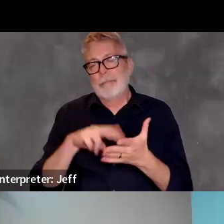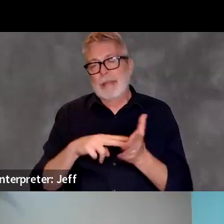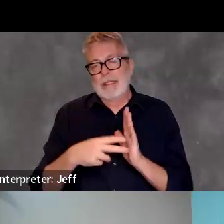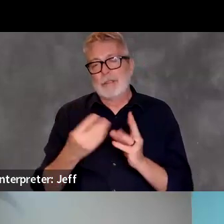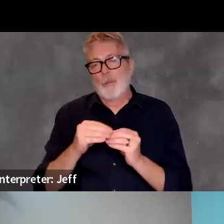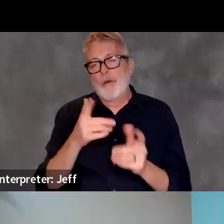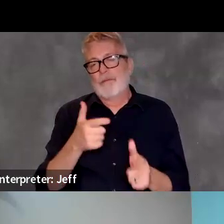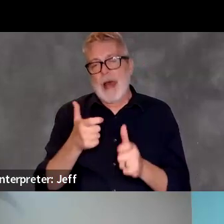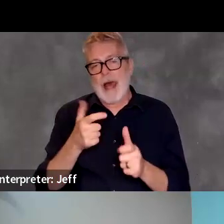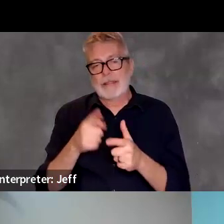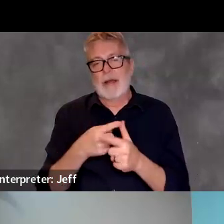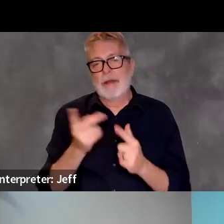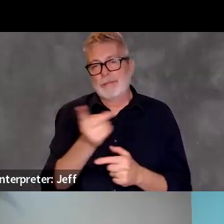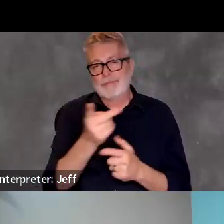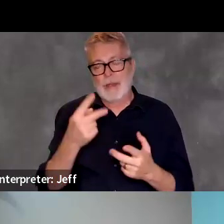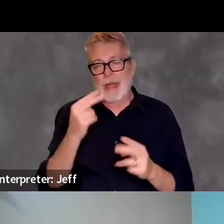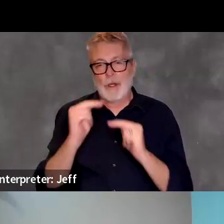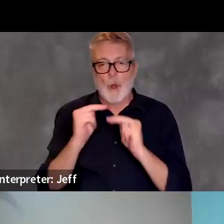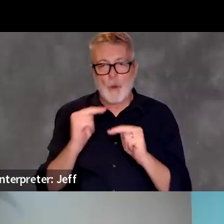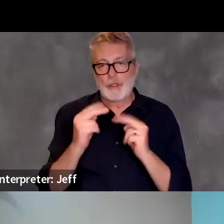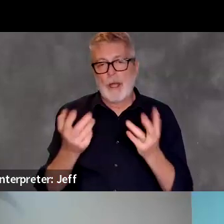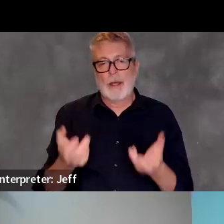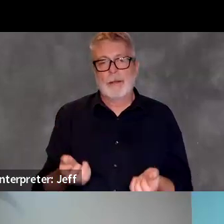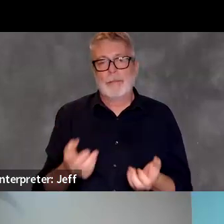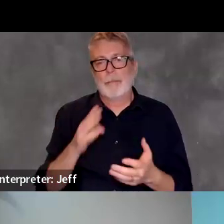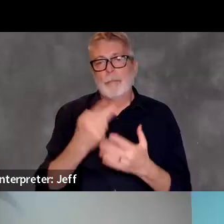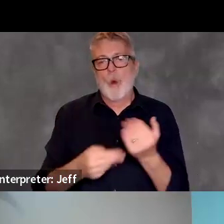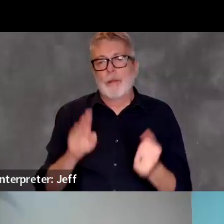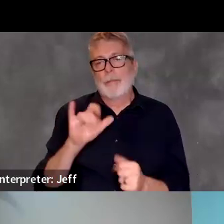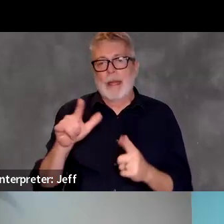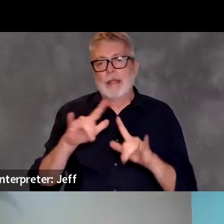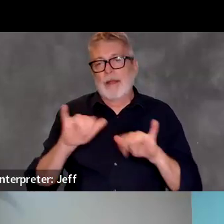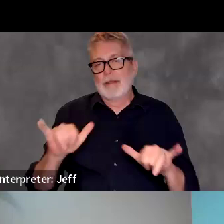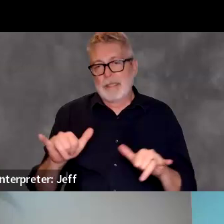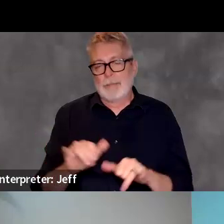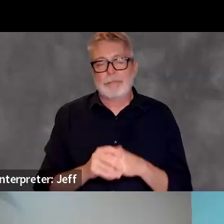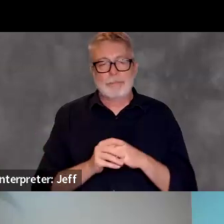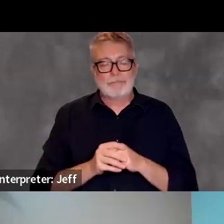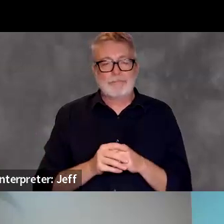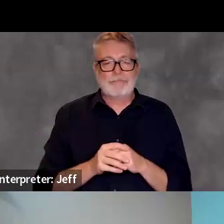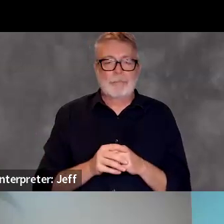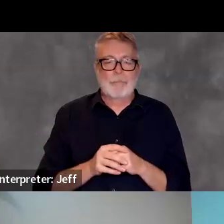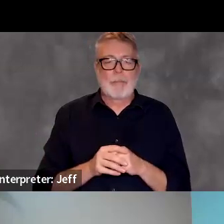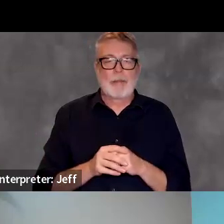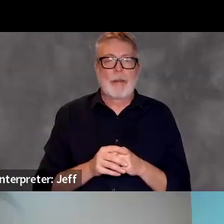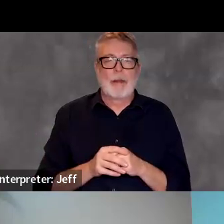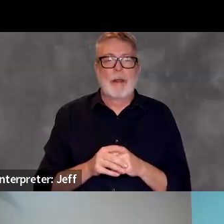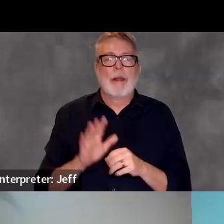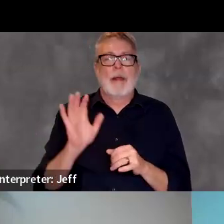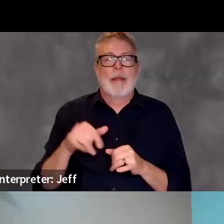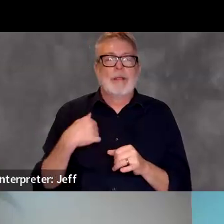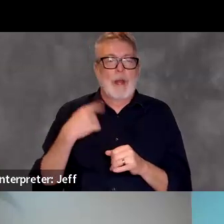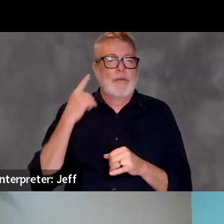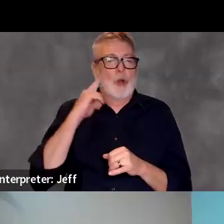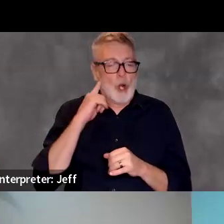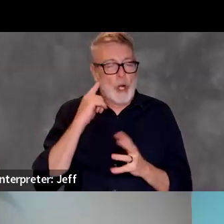then they can negotiate both bills at the same time. So that's what I've heard. I